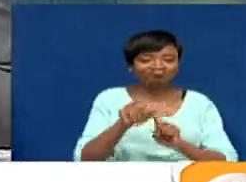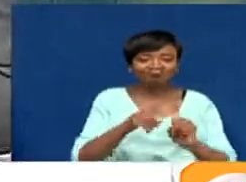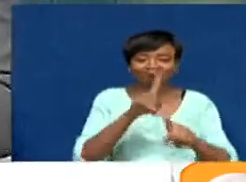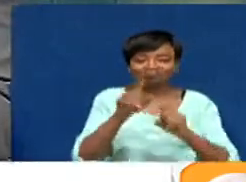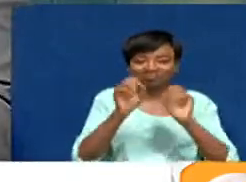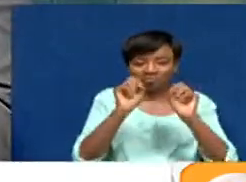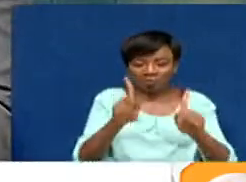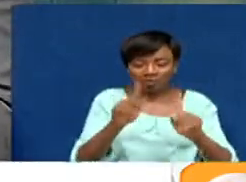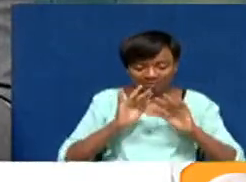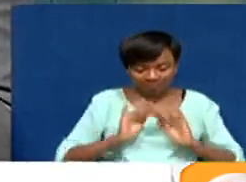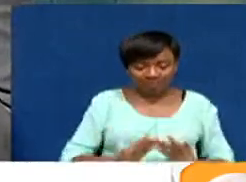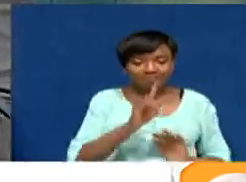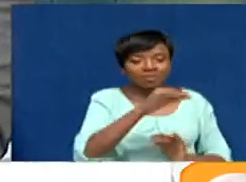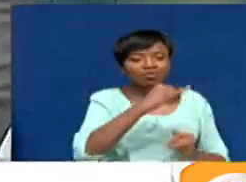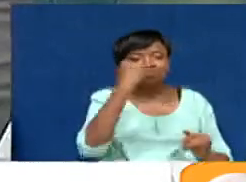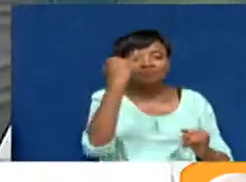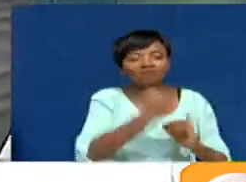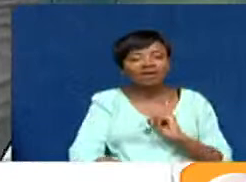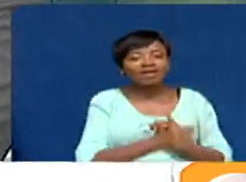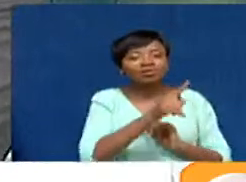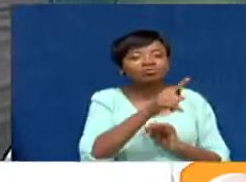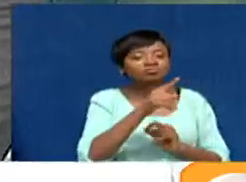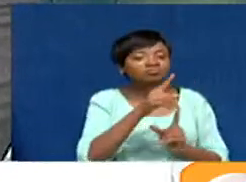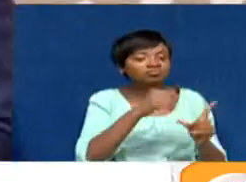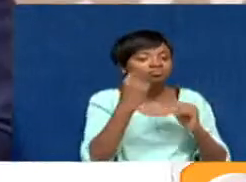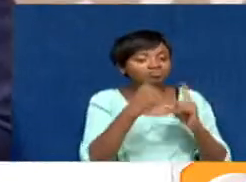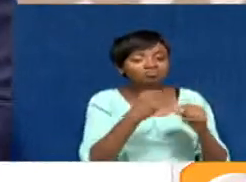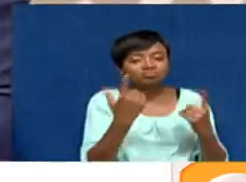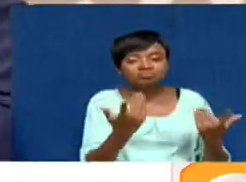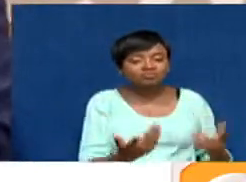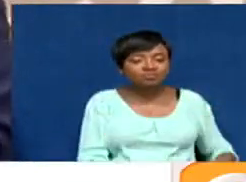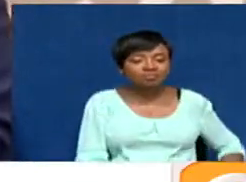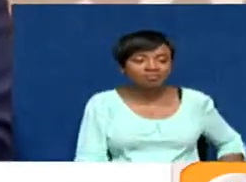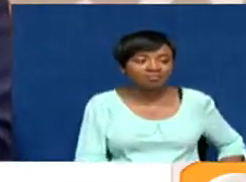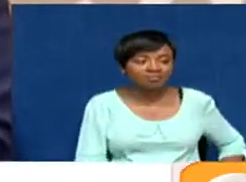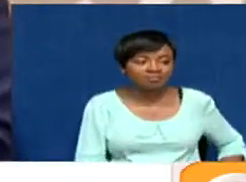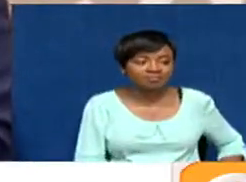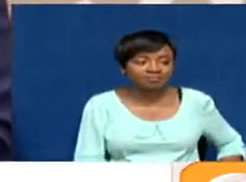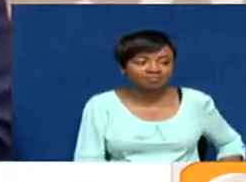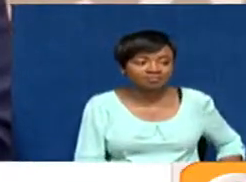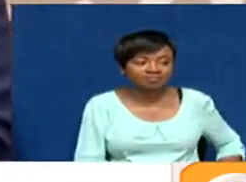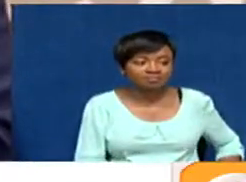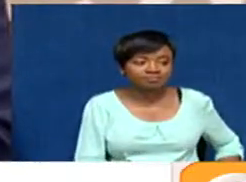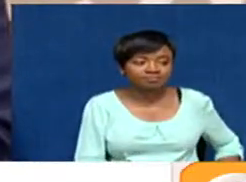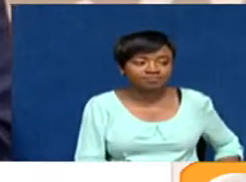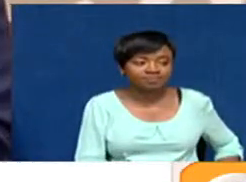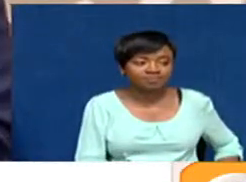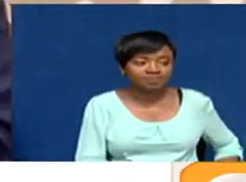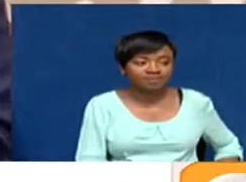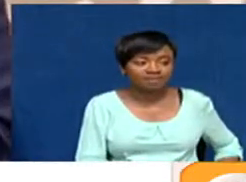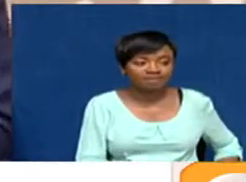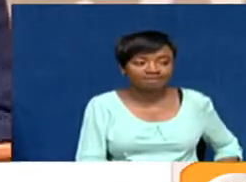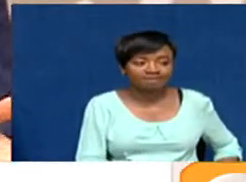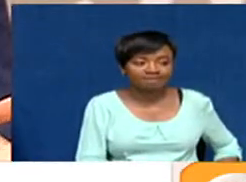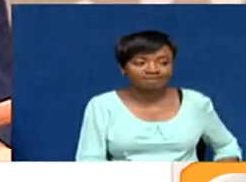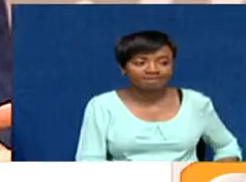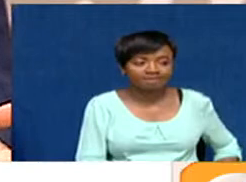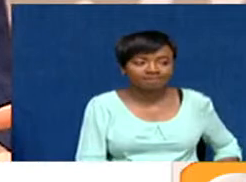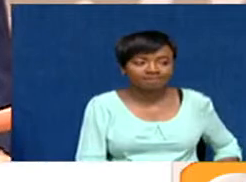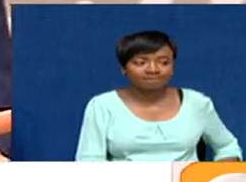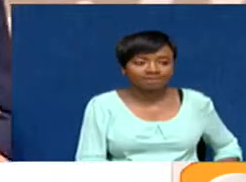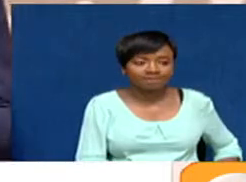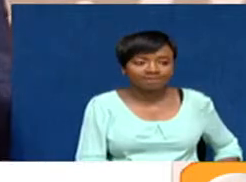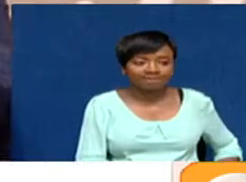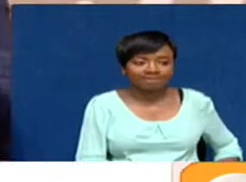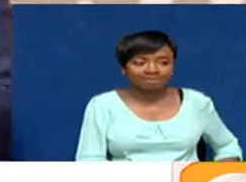stop there and ask you as your final word to tackle some of these. So let's start off with the reducing of